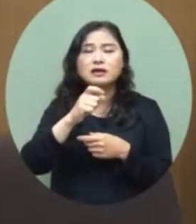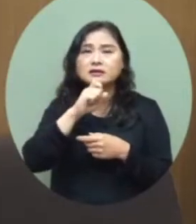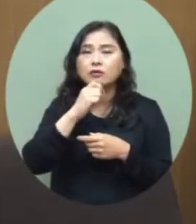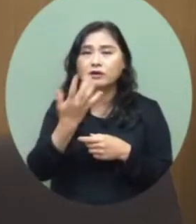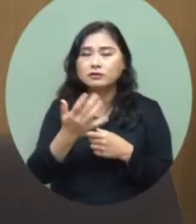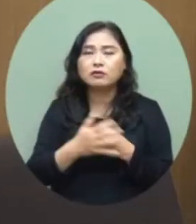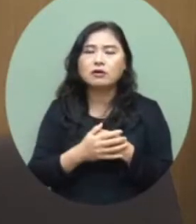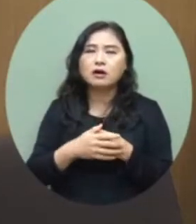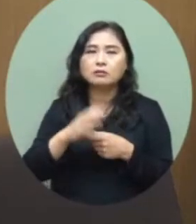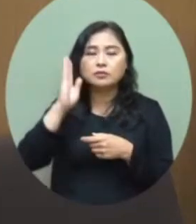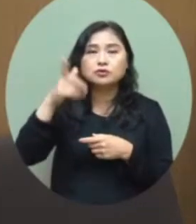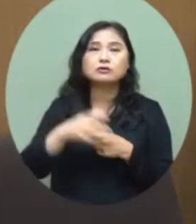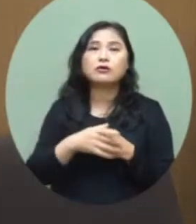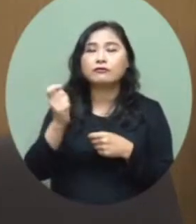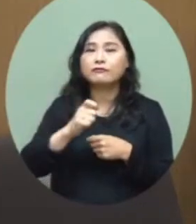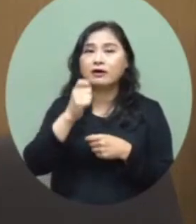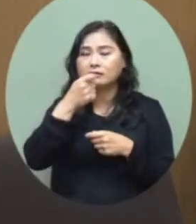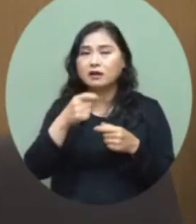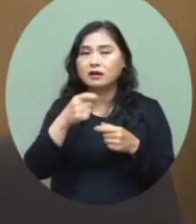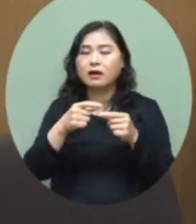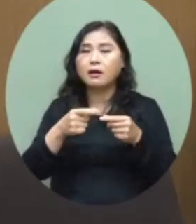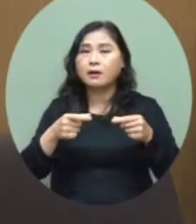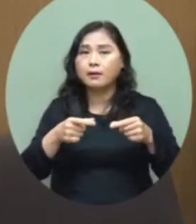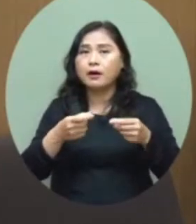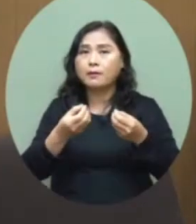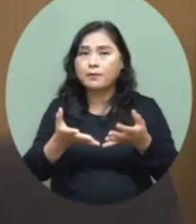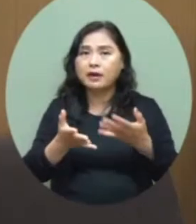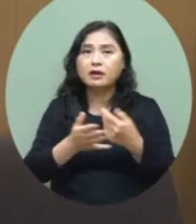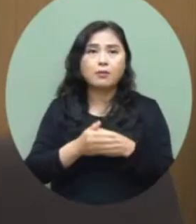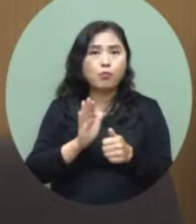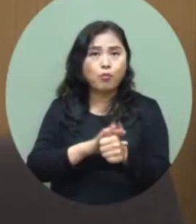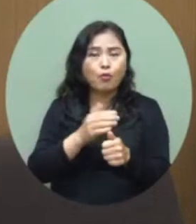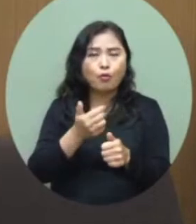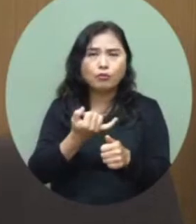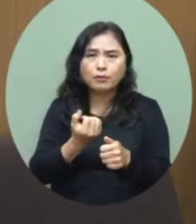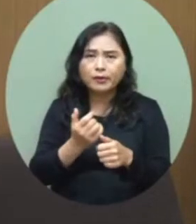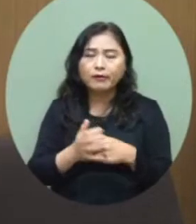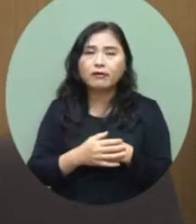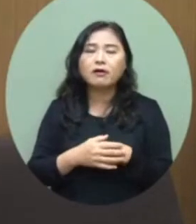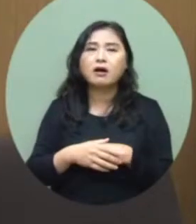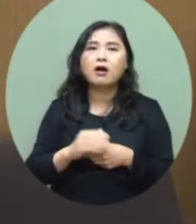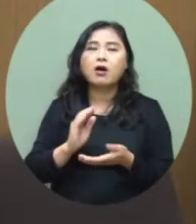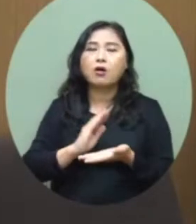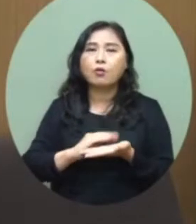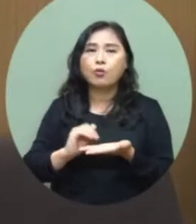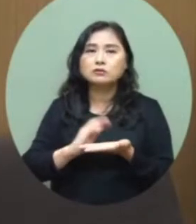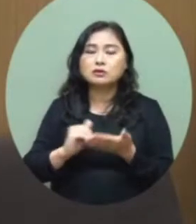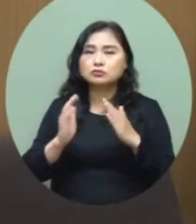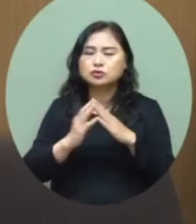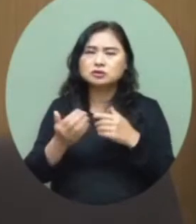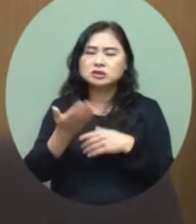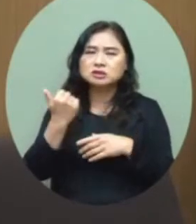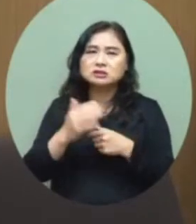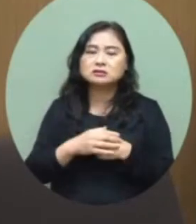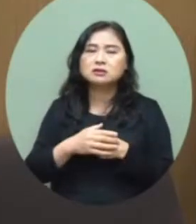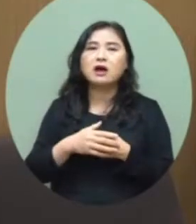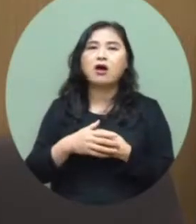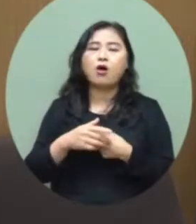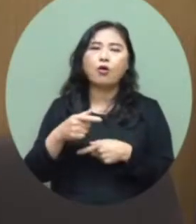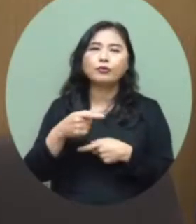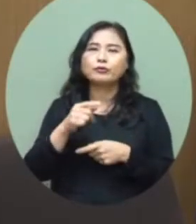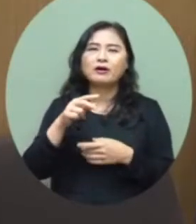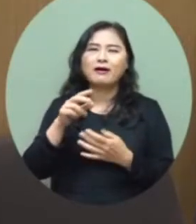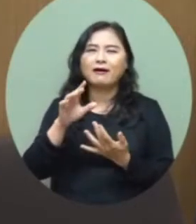people? Do you think that the distribution of kits will be helpful to them? And